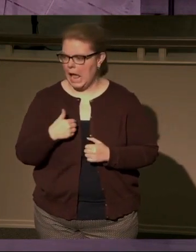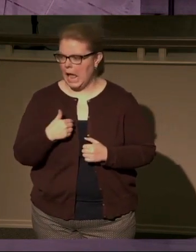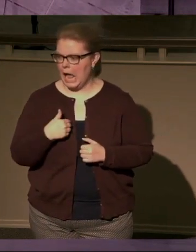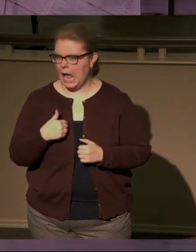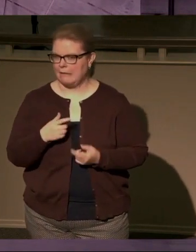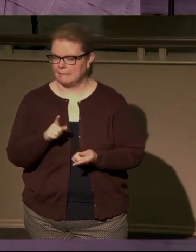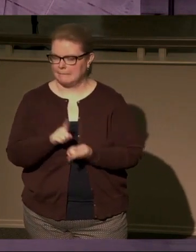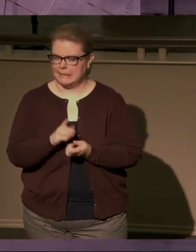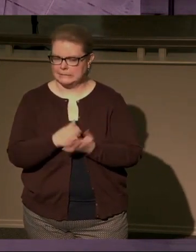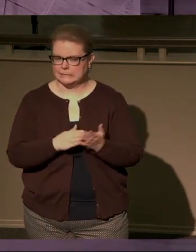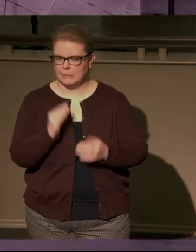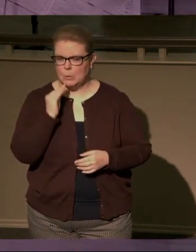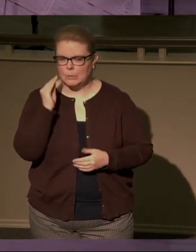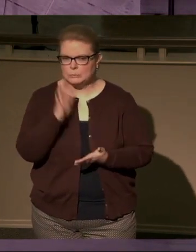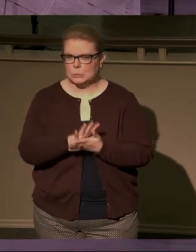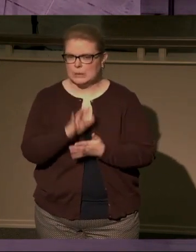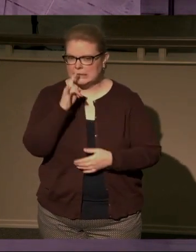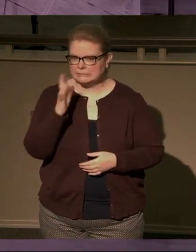kids before,